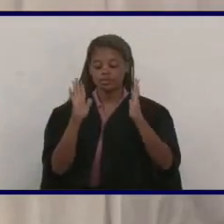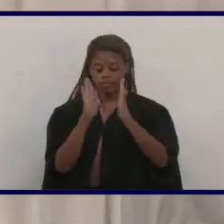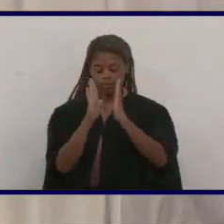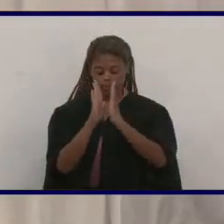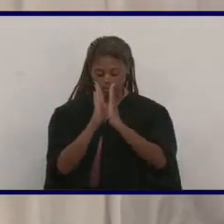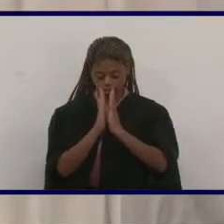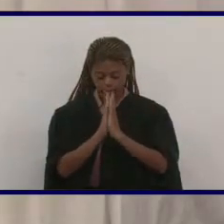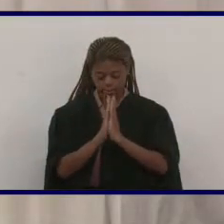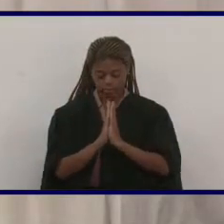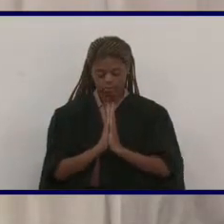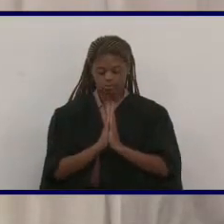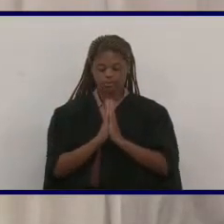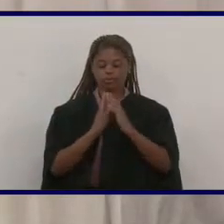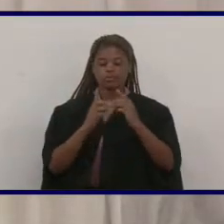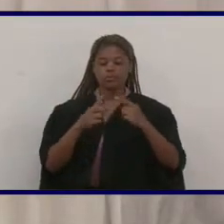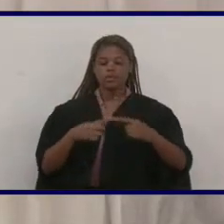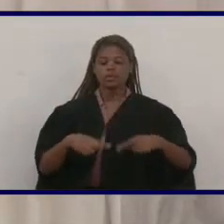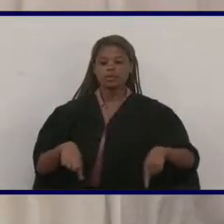yizwa